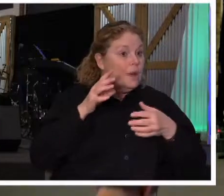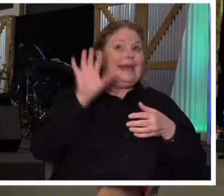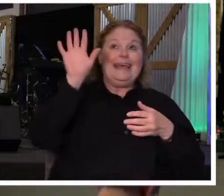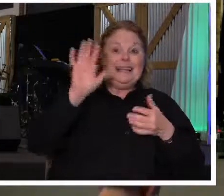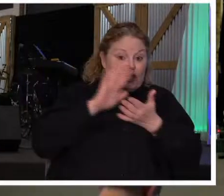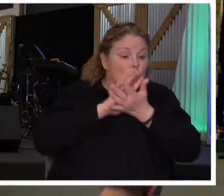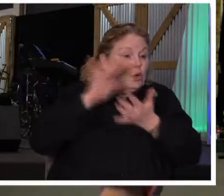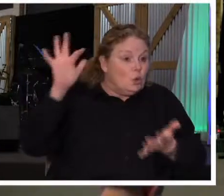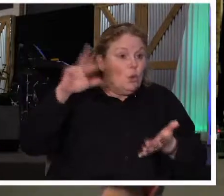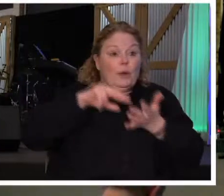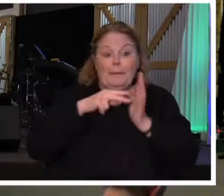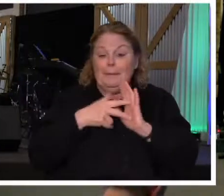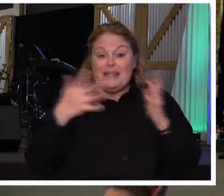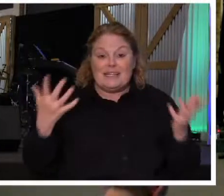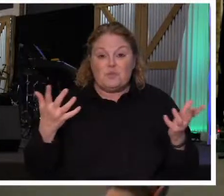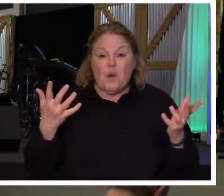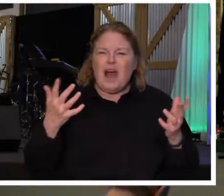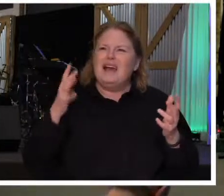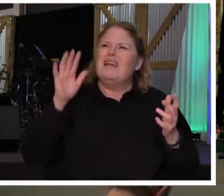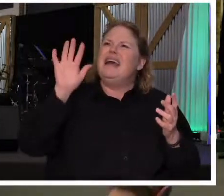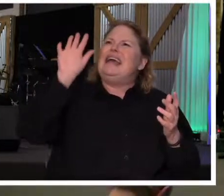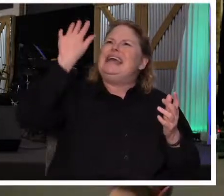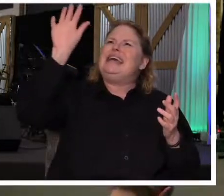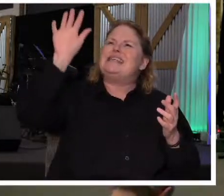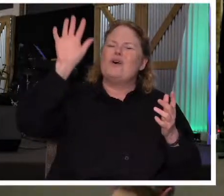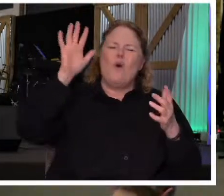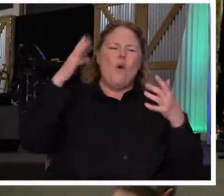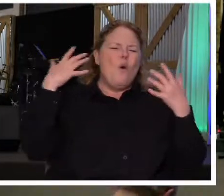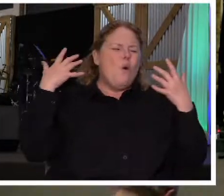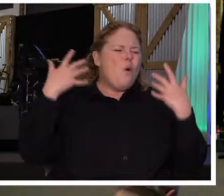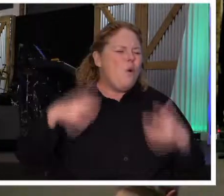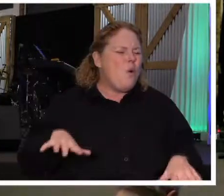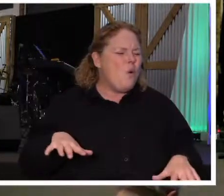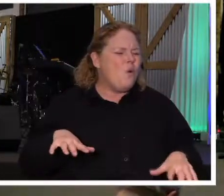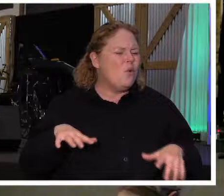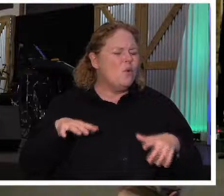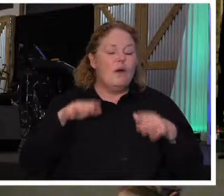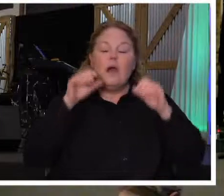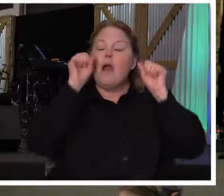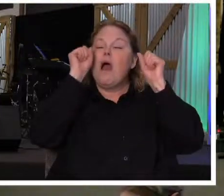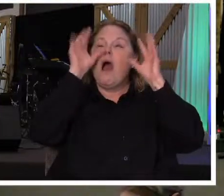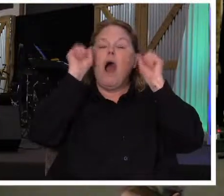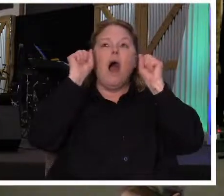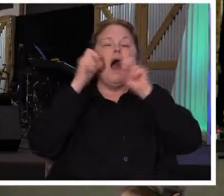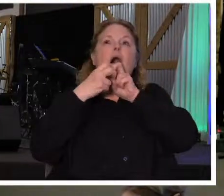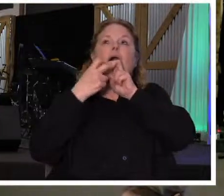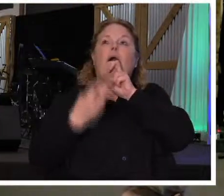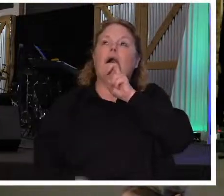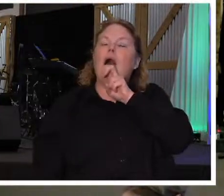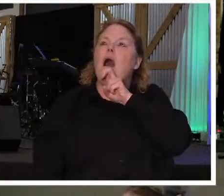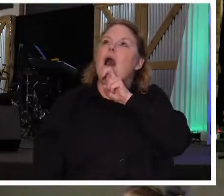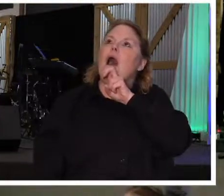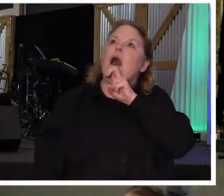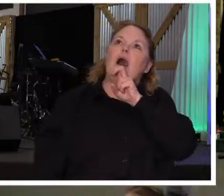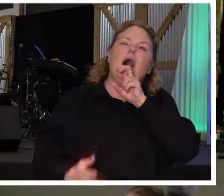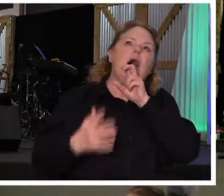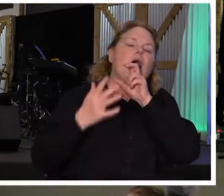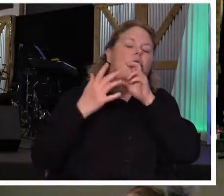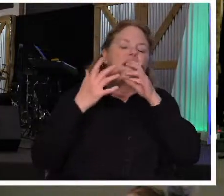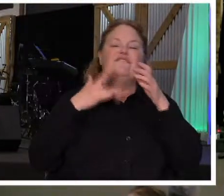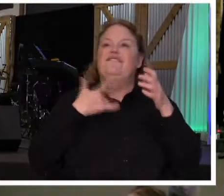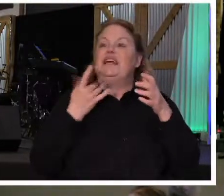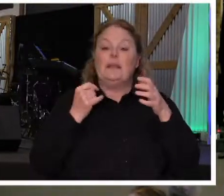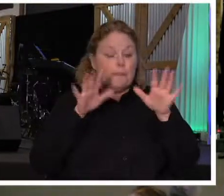it's talking about the weightiness of his presence. Now, how many of you have experienced in times of